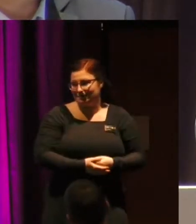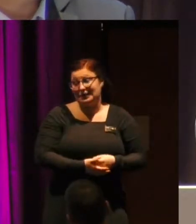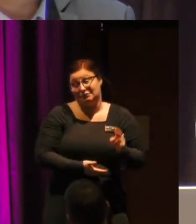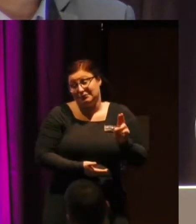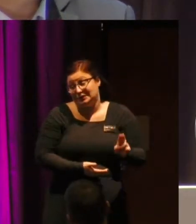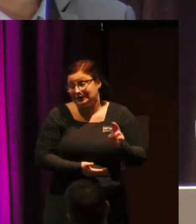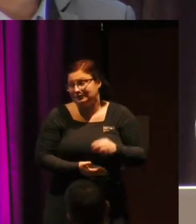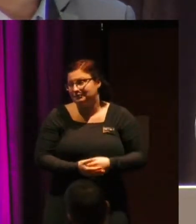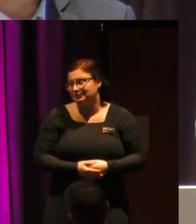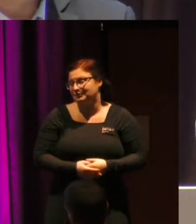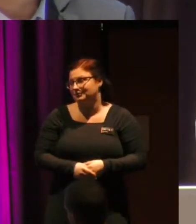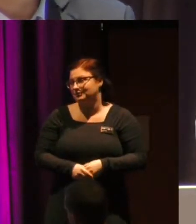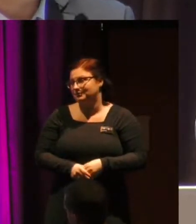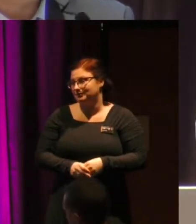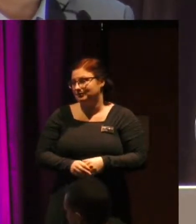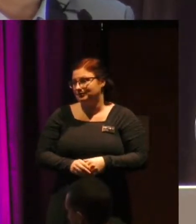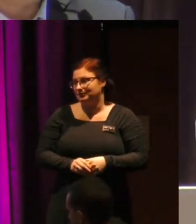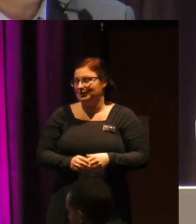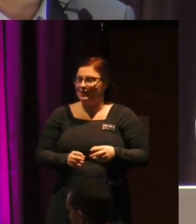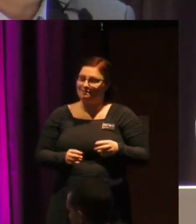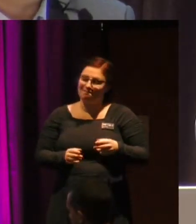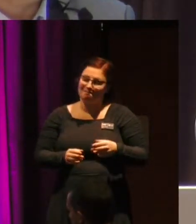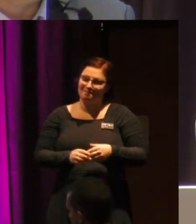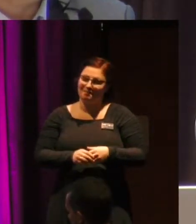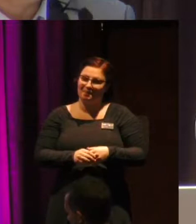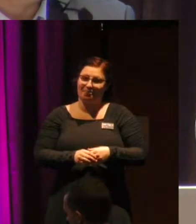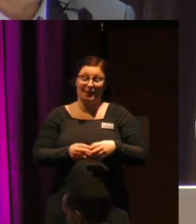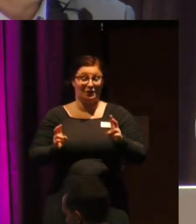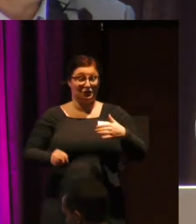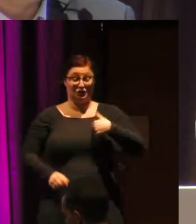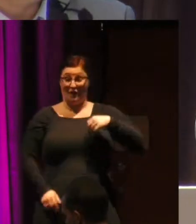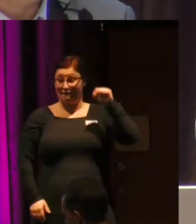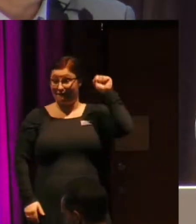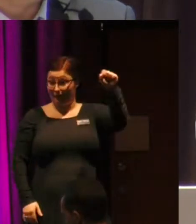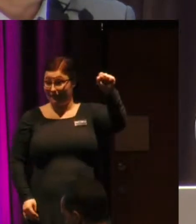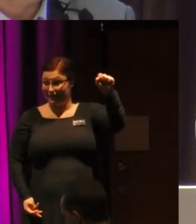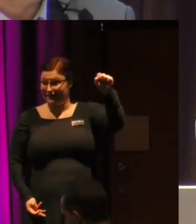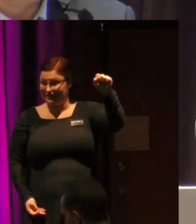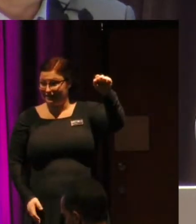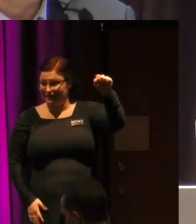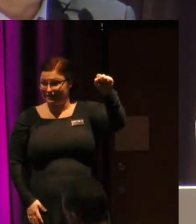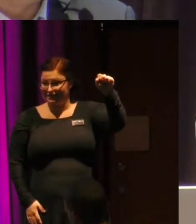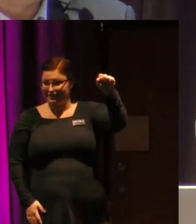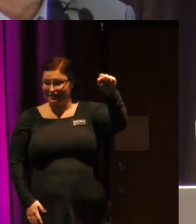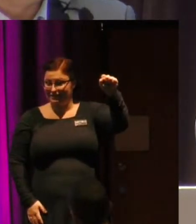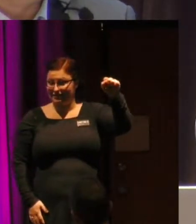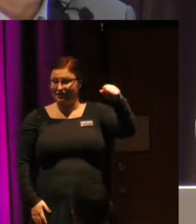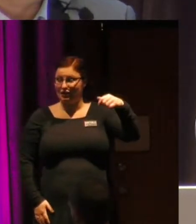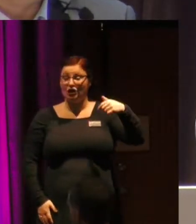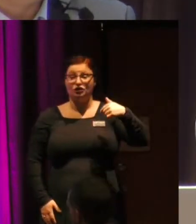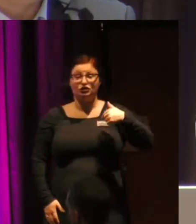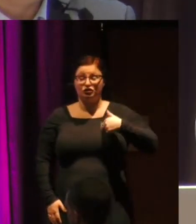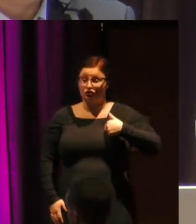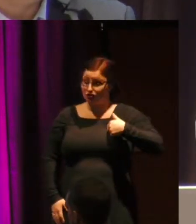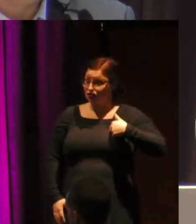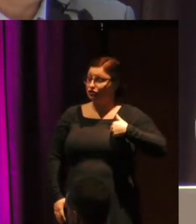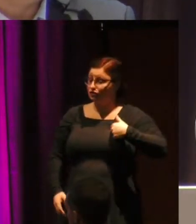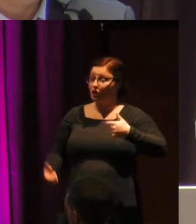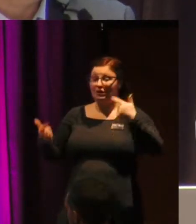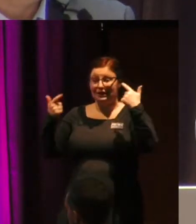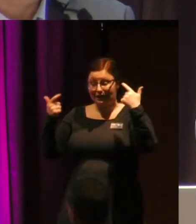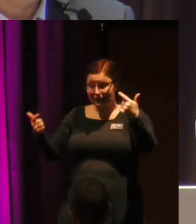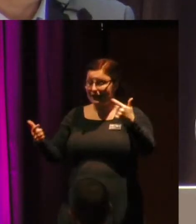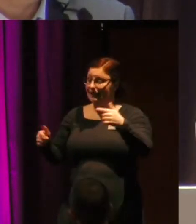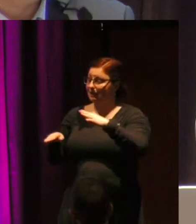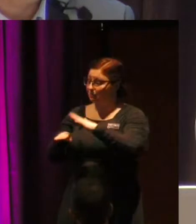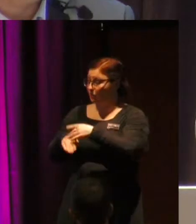really. And so, as a feminist, I count on the feministic democratic